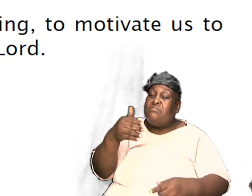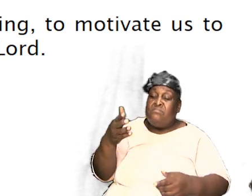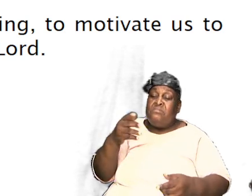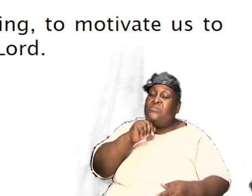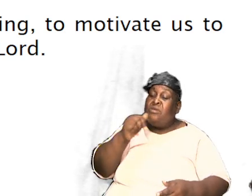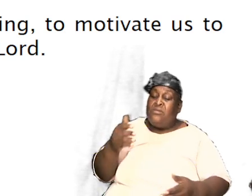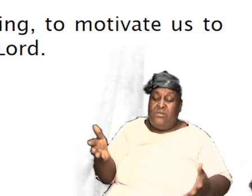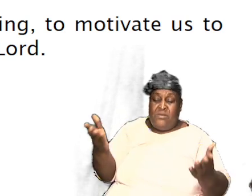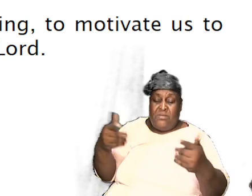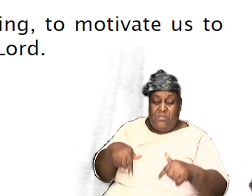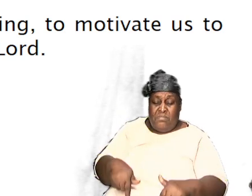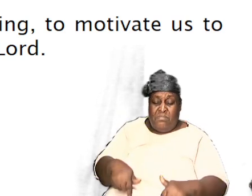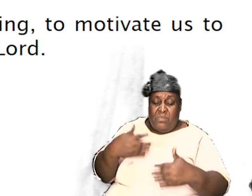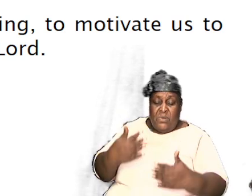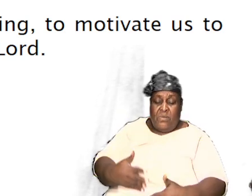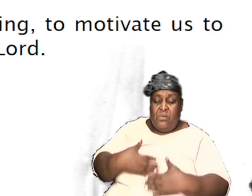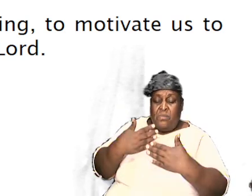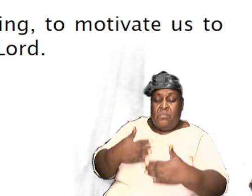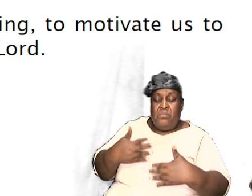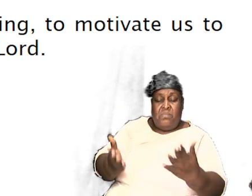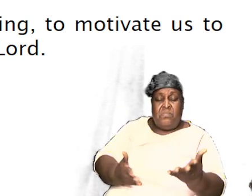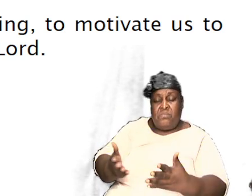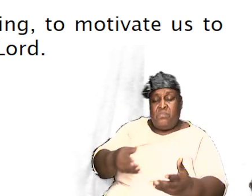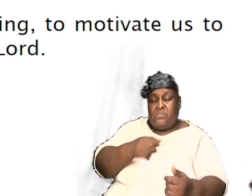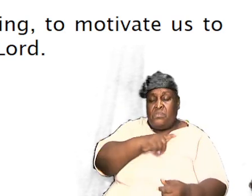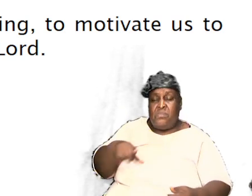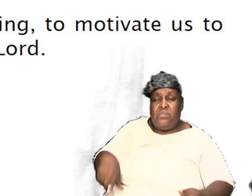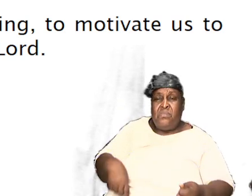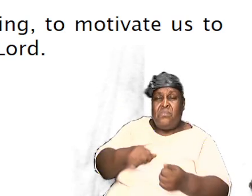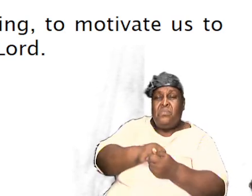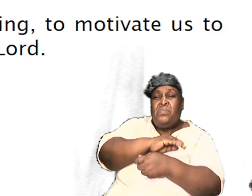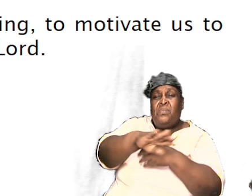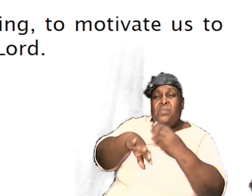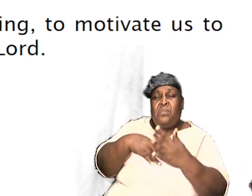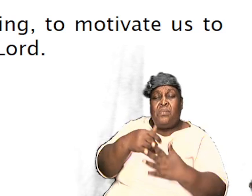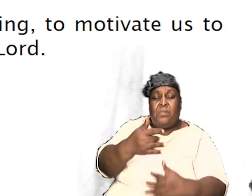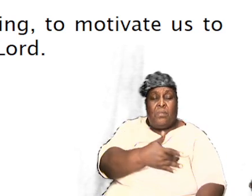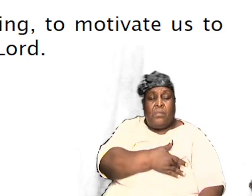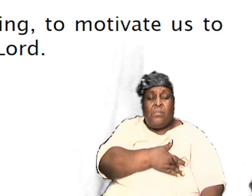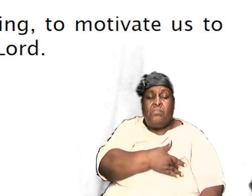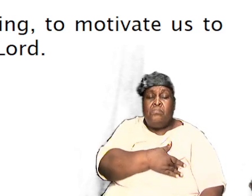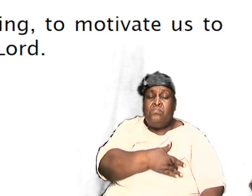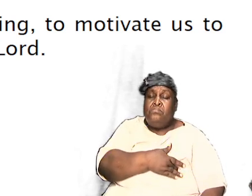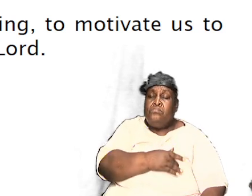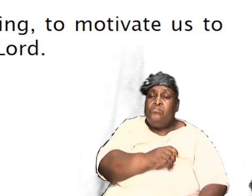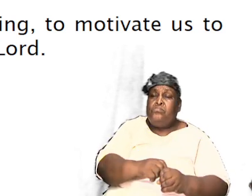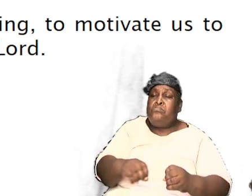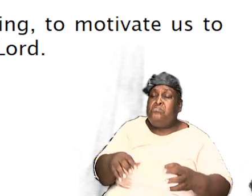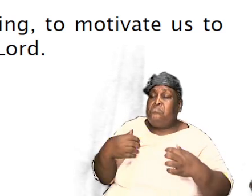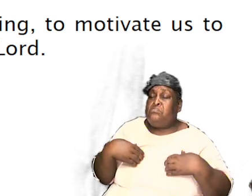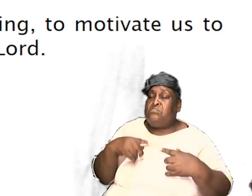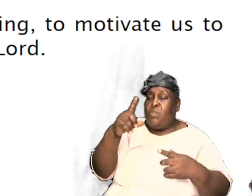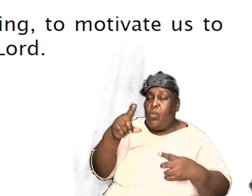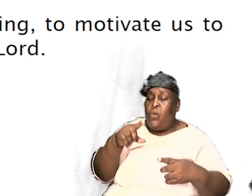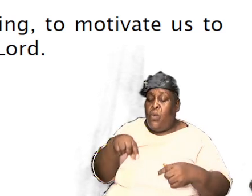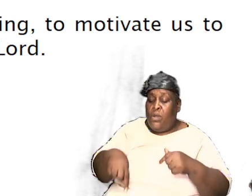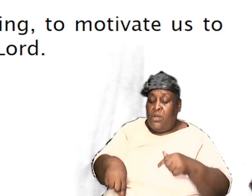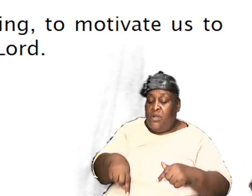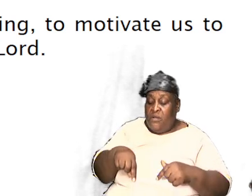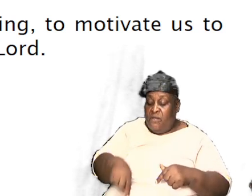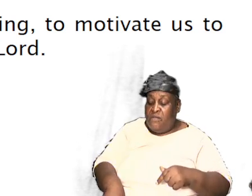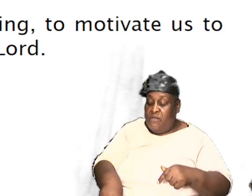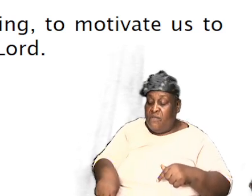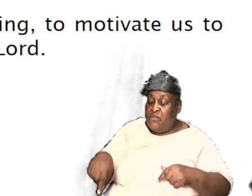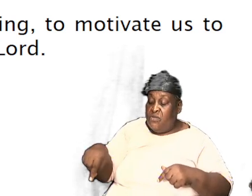to serve the Lord with all our heart. Amen. Don't have one foot in and one foot out.